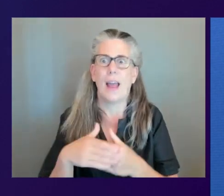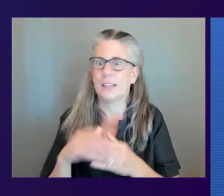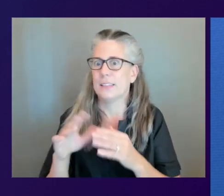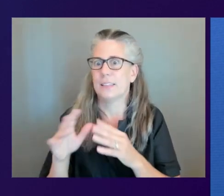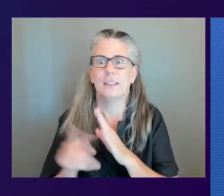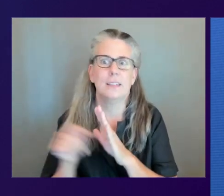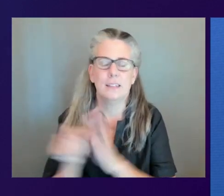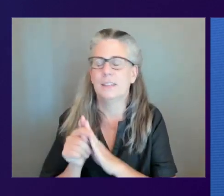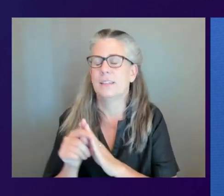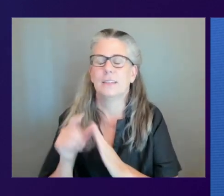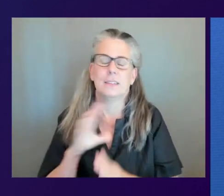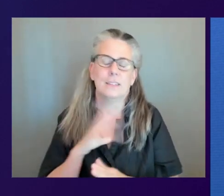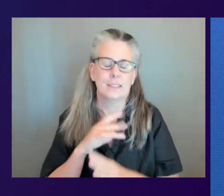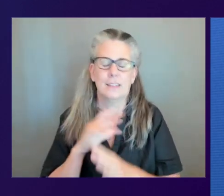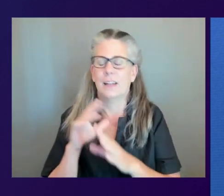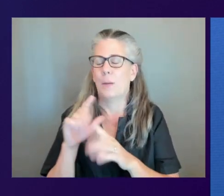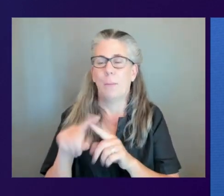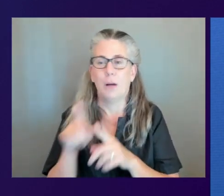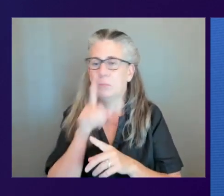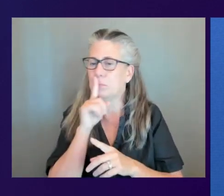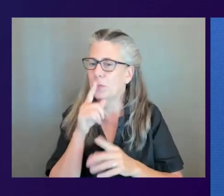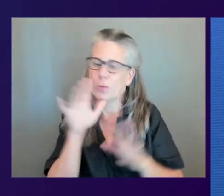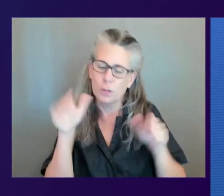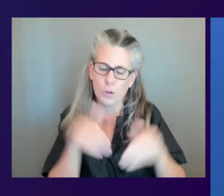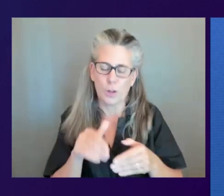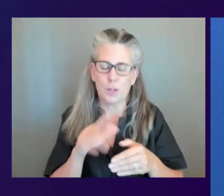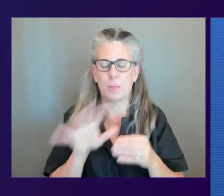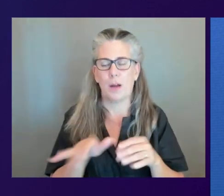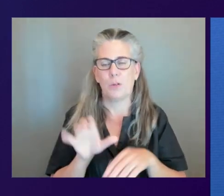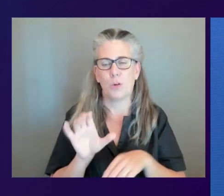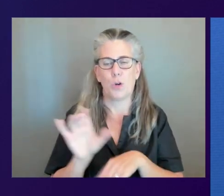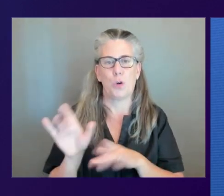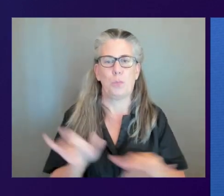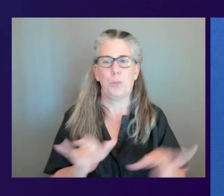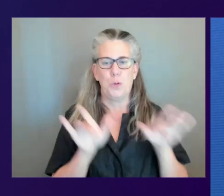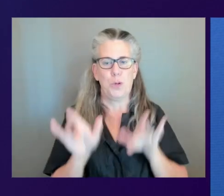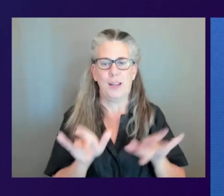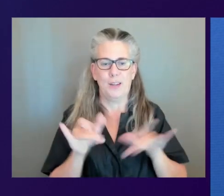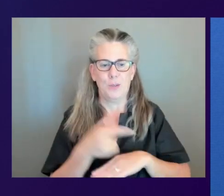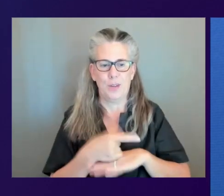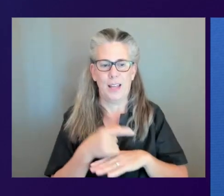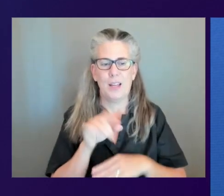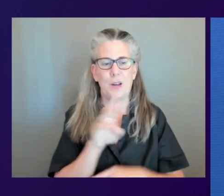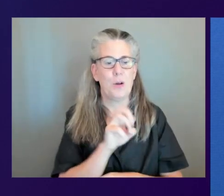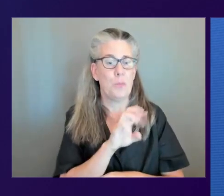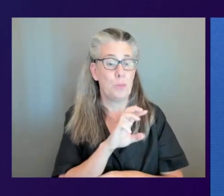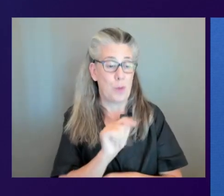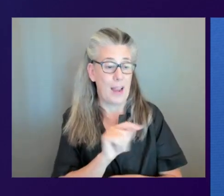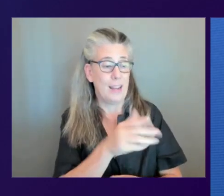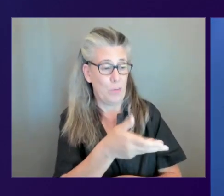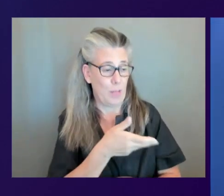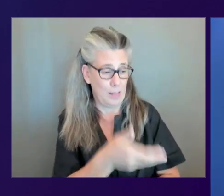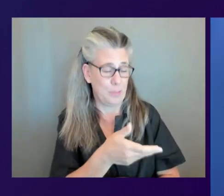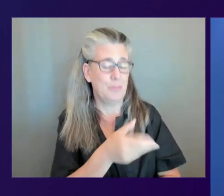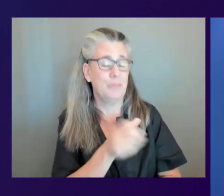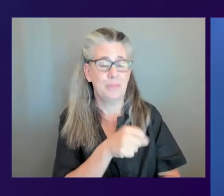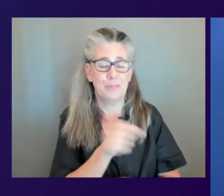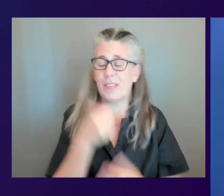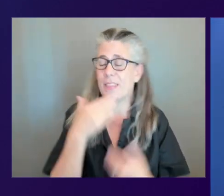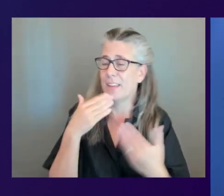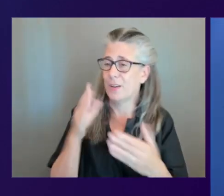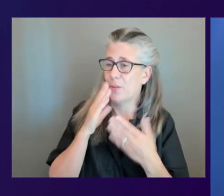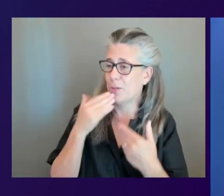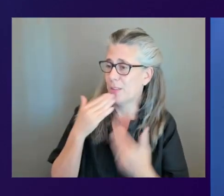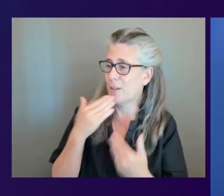about end user computing with Brett. Brett, please introduce yourself. All right. Hi, everybody. Glad to be here, and thank you all for joining me. Brett Taylor. I've been with